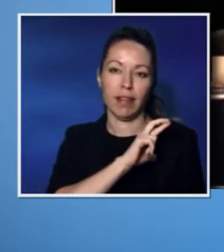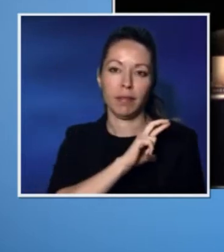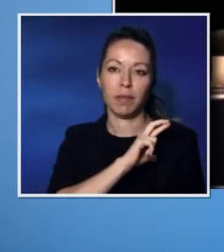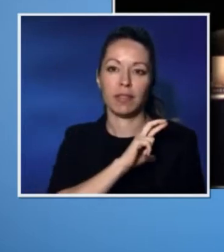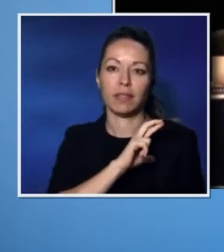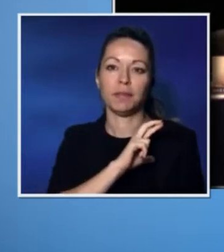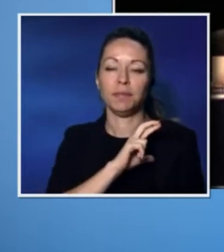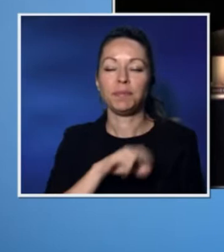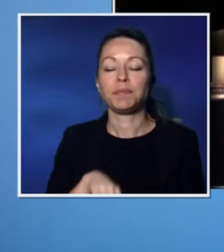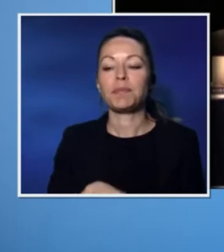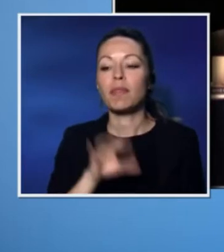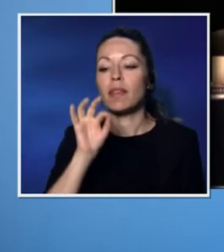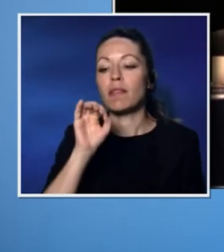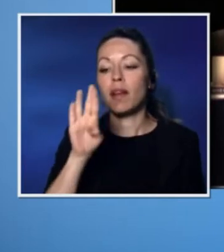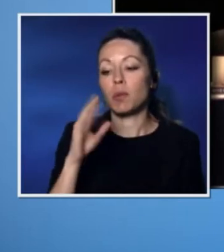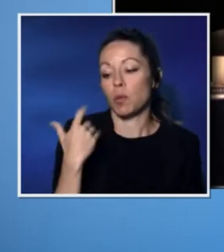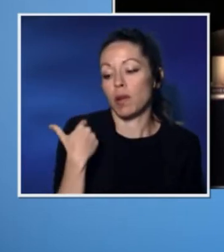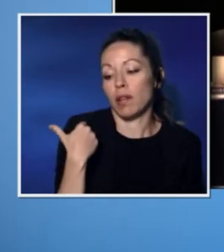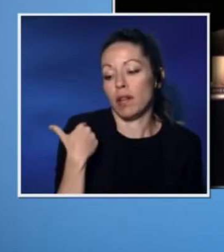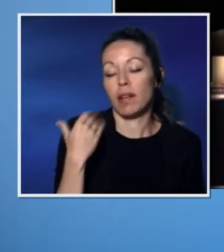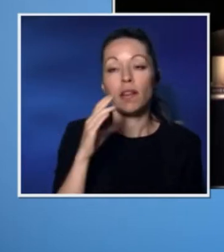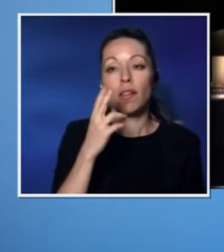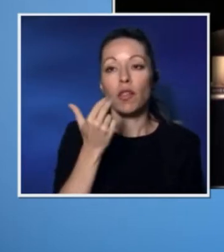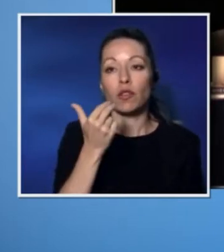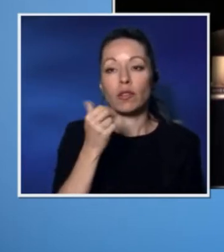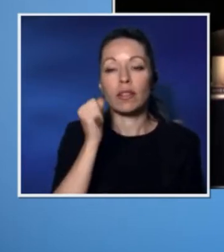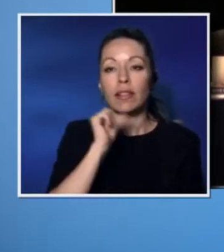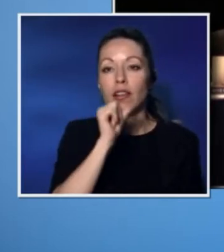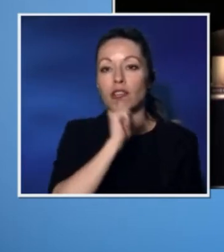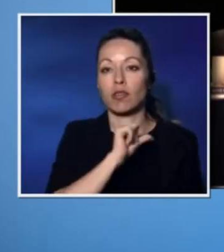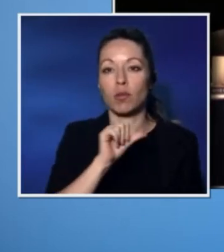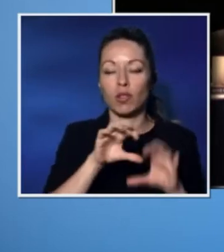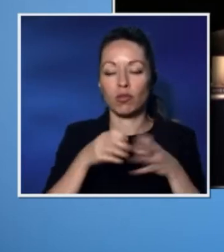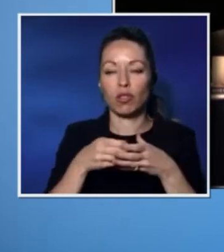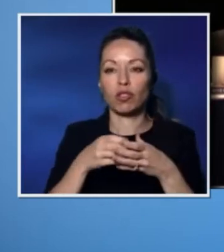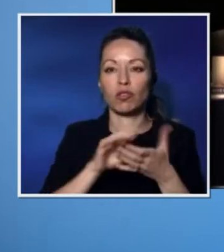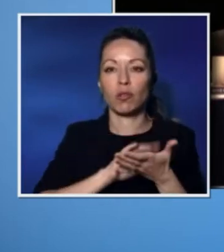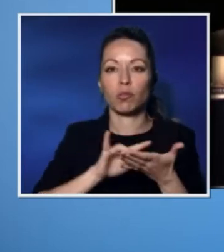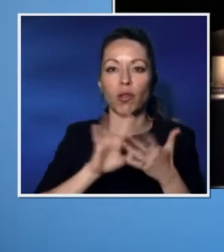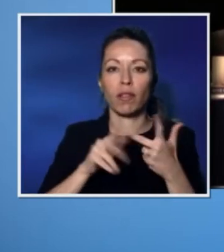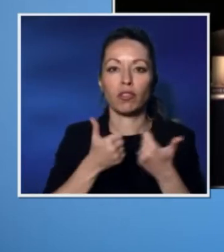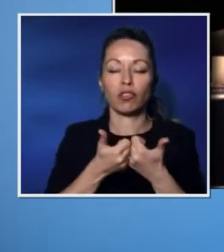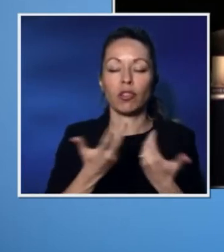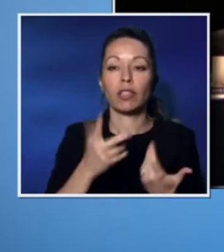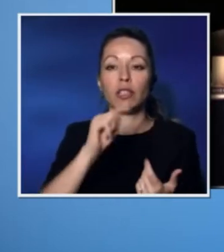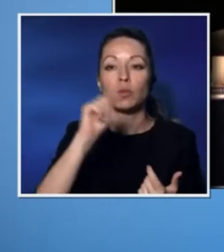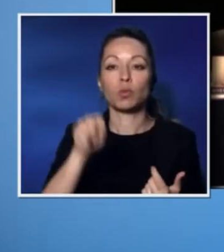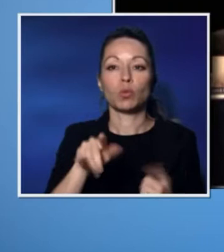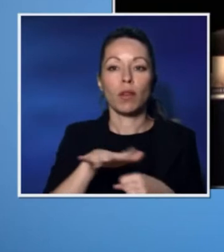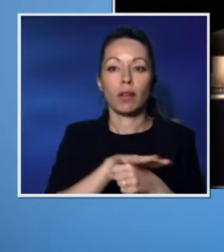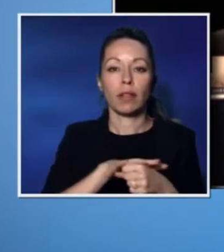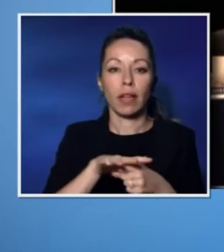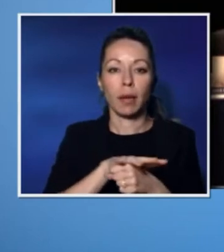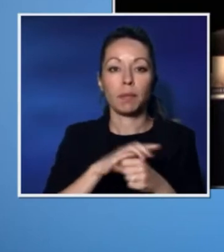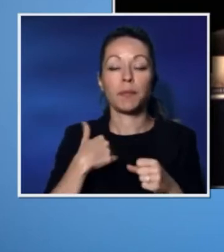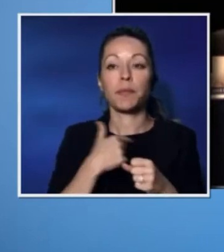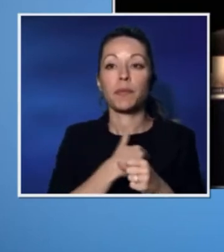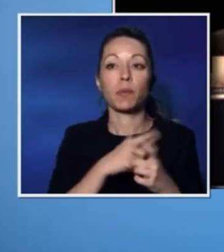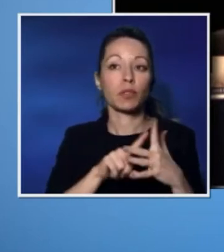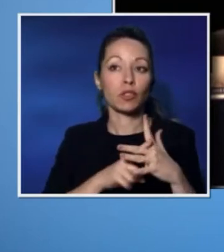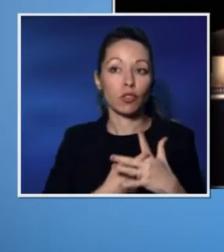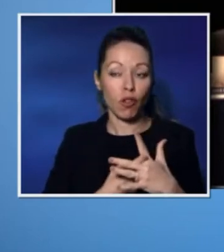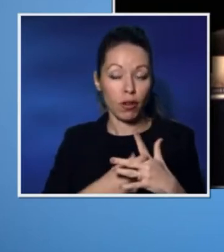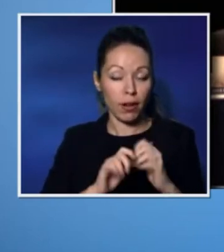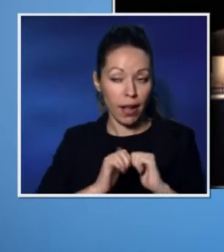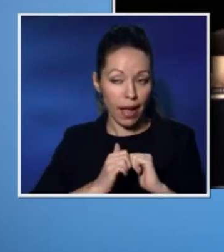On February 13th, we held the annual Arizona Regional Braille Challenge on the Tucson campus. We started out this event with a